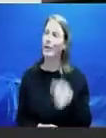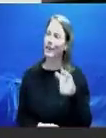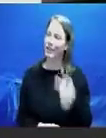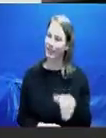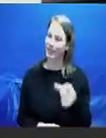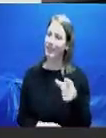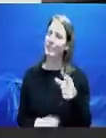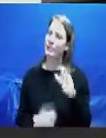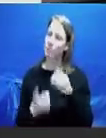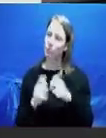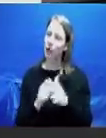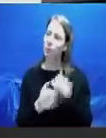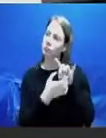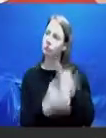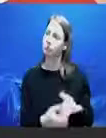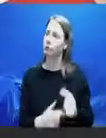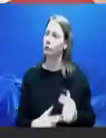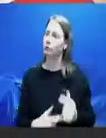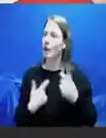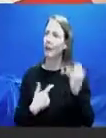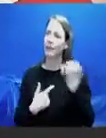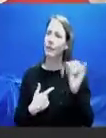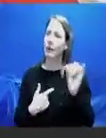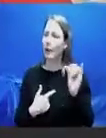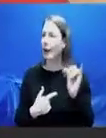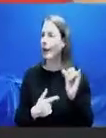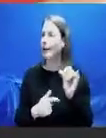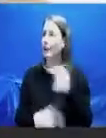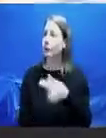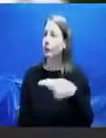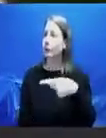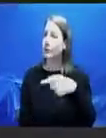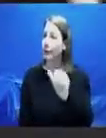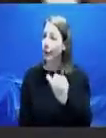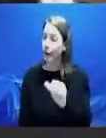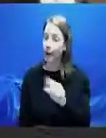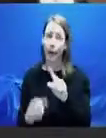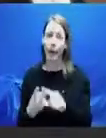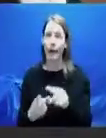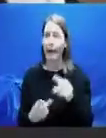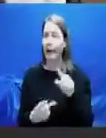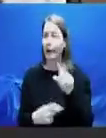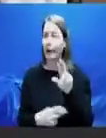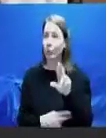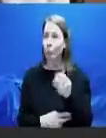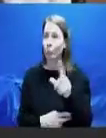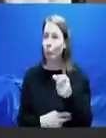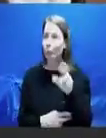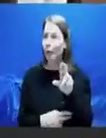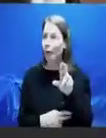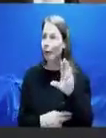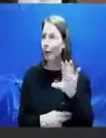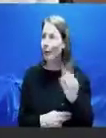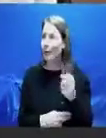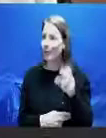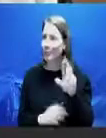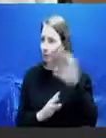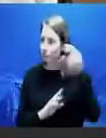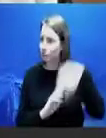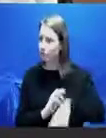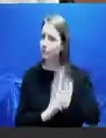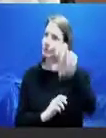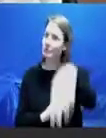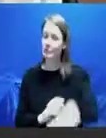roller coasters at an amusement park. To teach these more rigorous tasks aligned with the Common Core, Emerald has started using something called